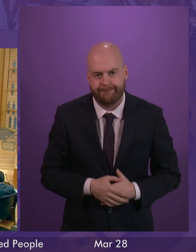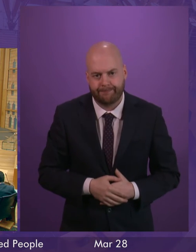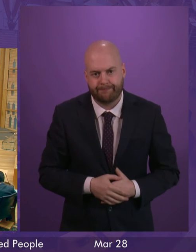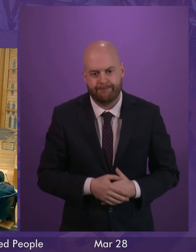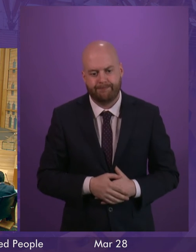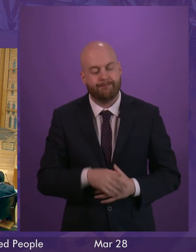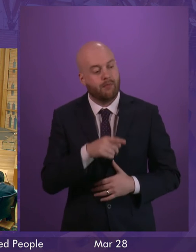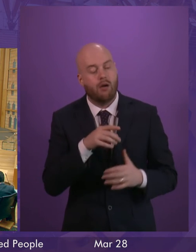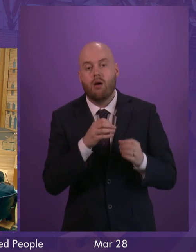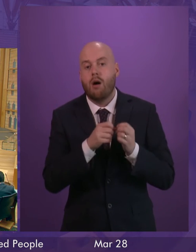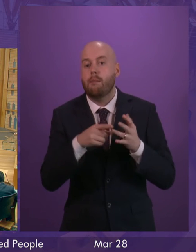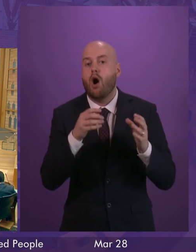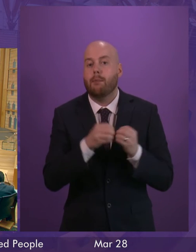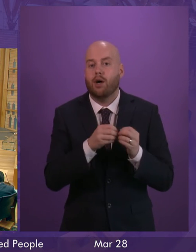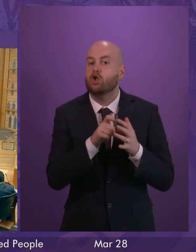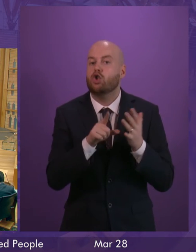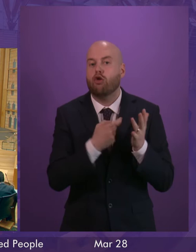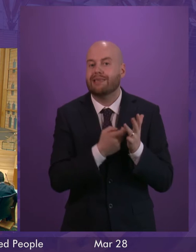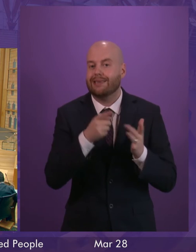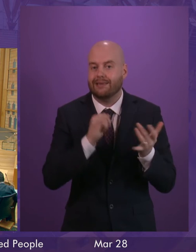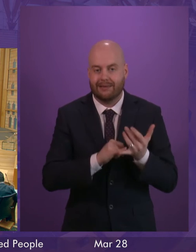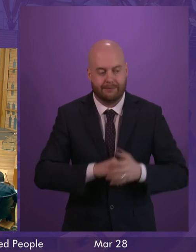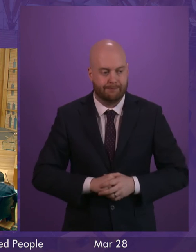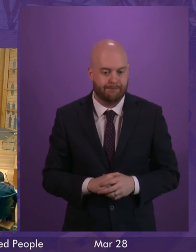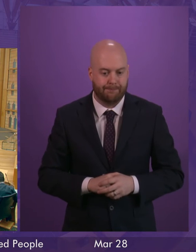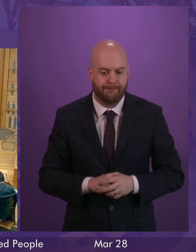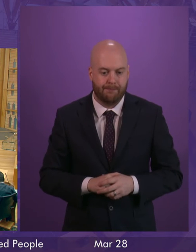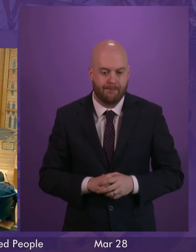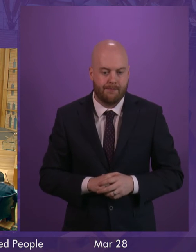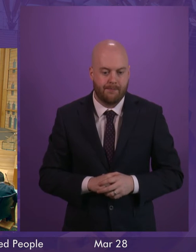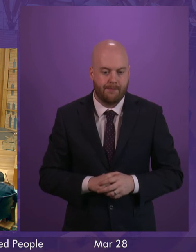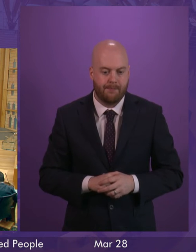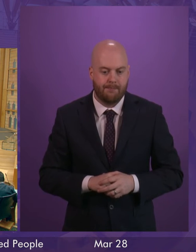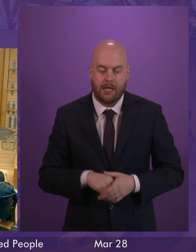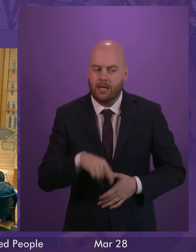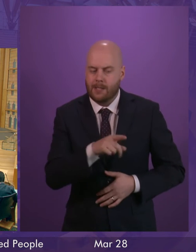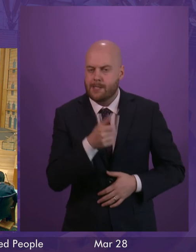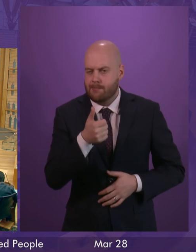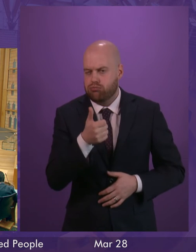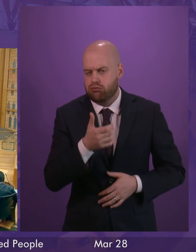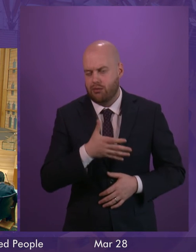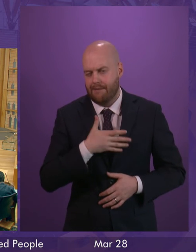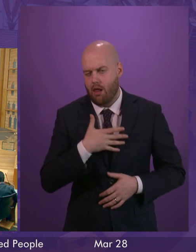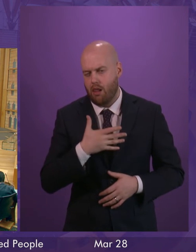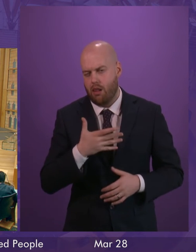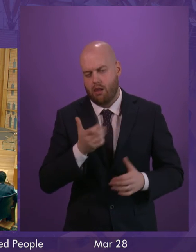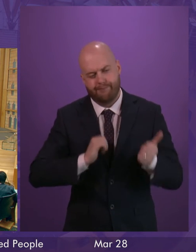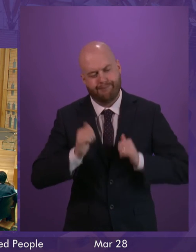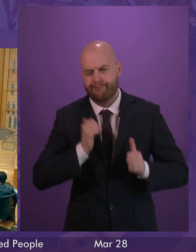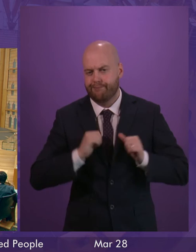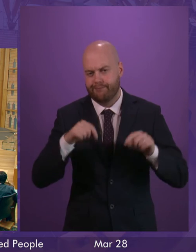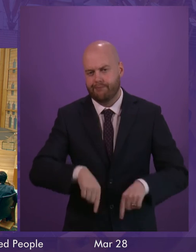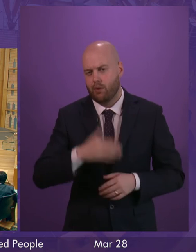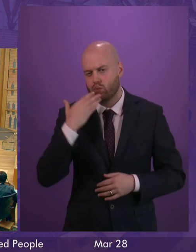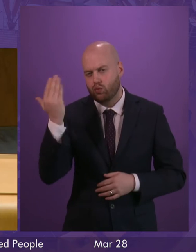Bob Dorris followed by Mary Fee. Presiding officer it's a privilege speaking the Fair of Scotland for Disabled People Delivery Plan debate here this